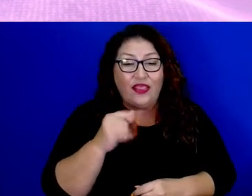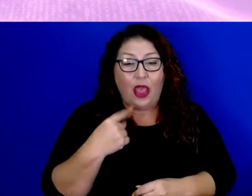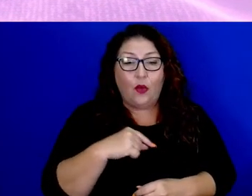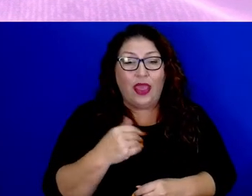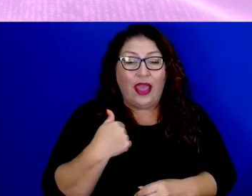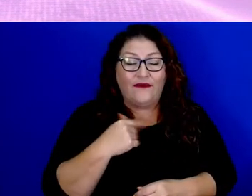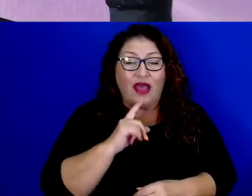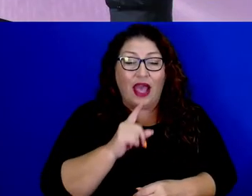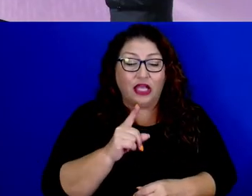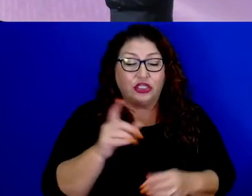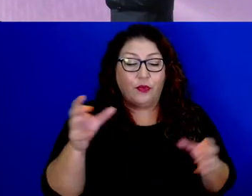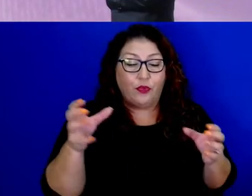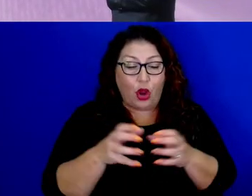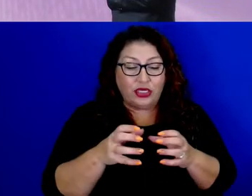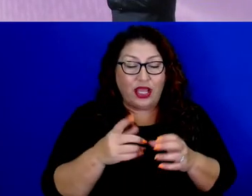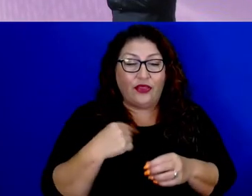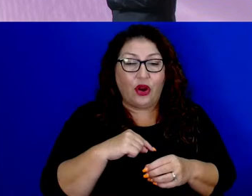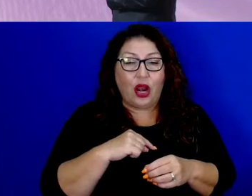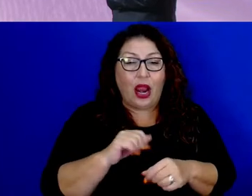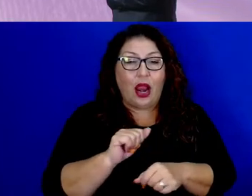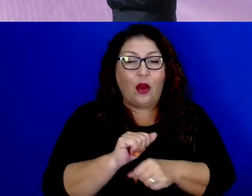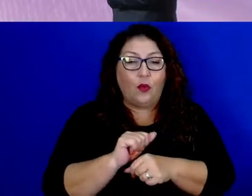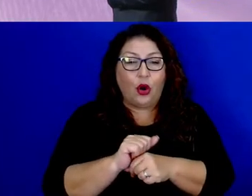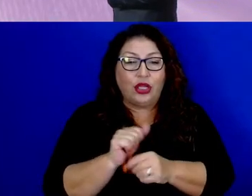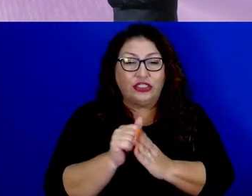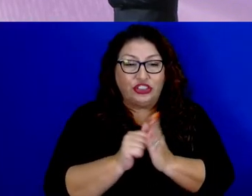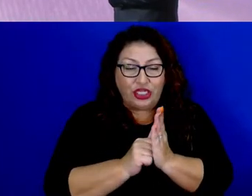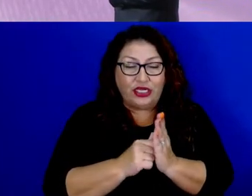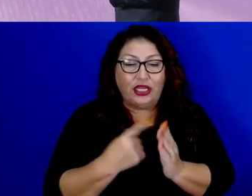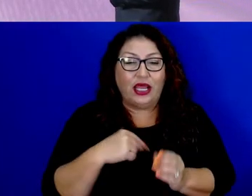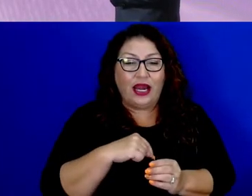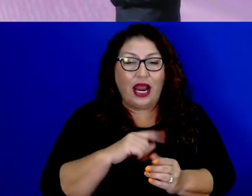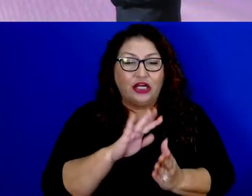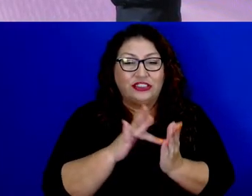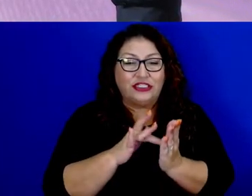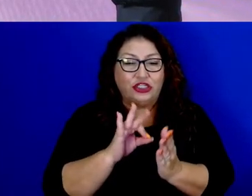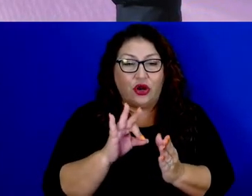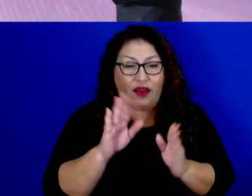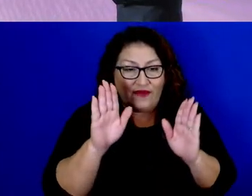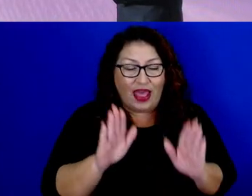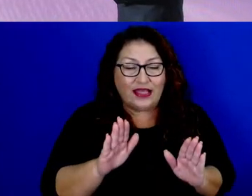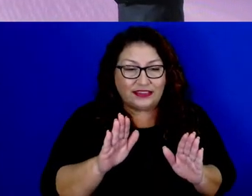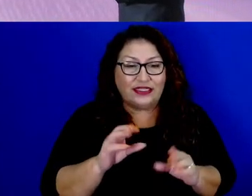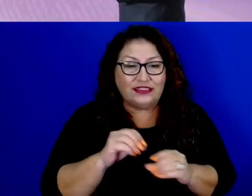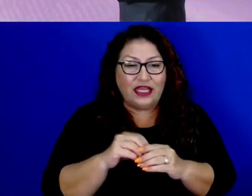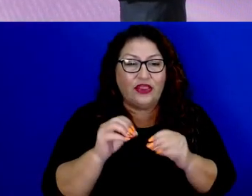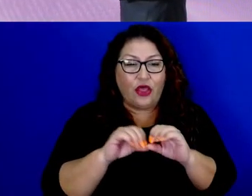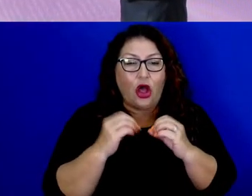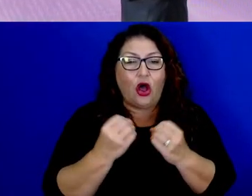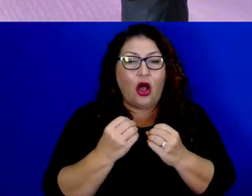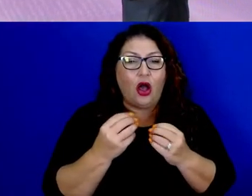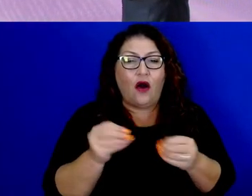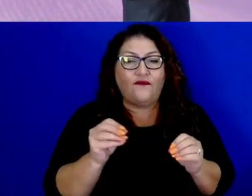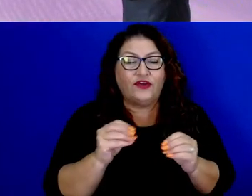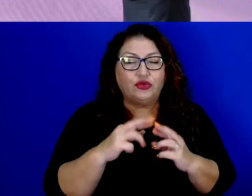our work on gender in our Center of Excellence in the office region on investing in health, with a focus on the social